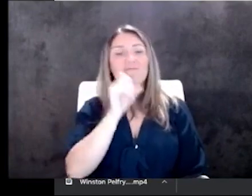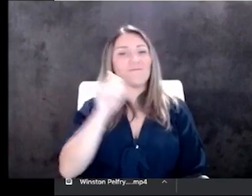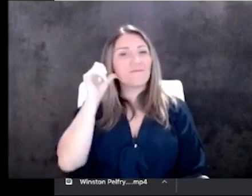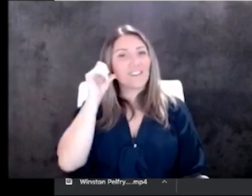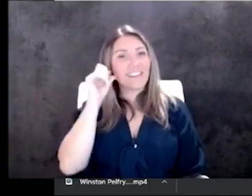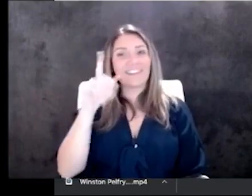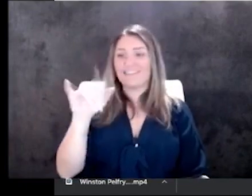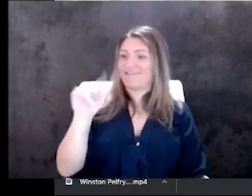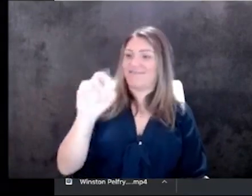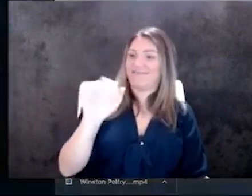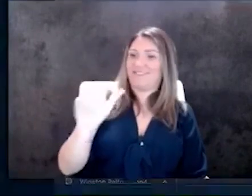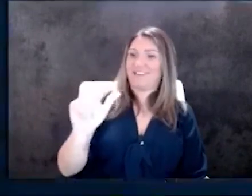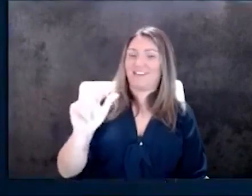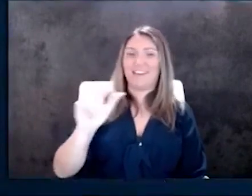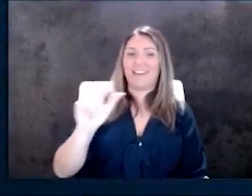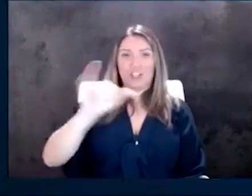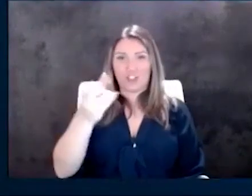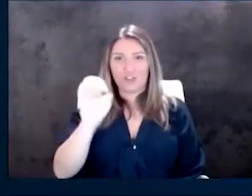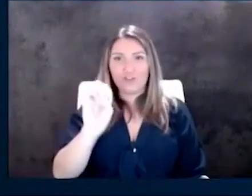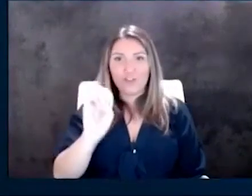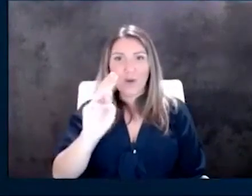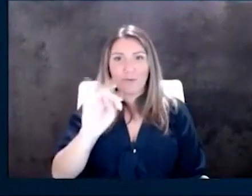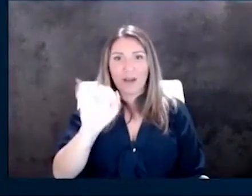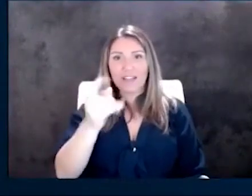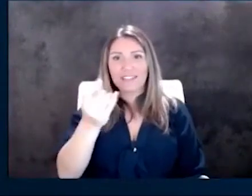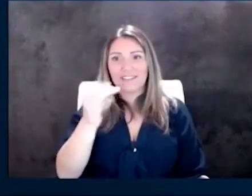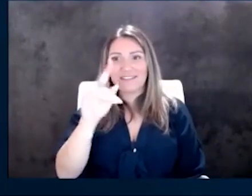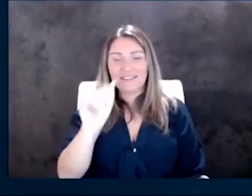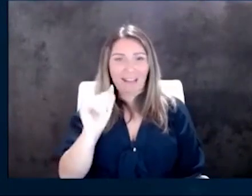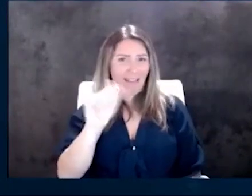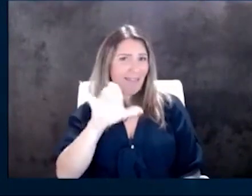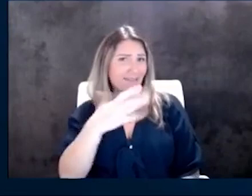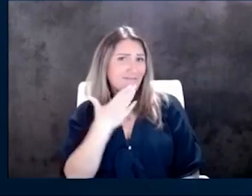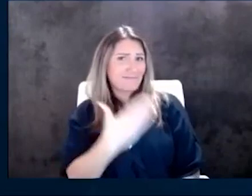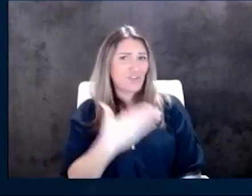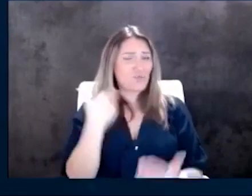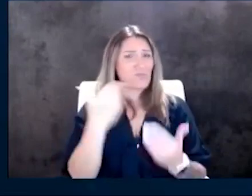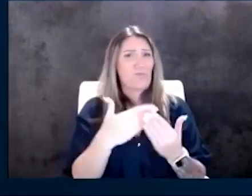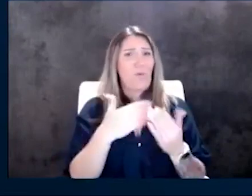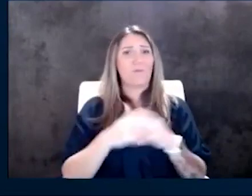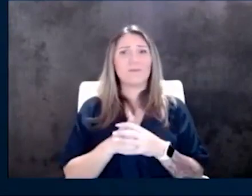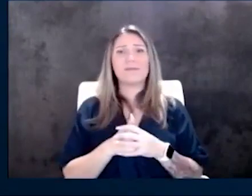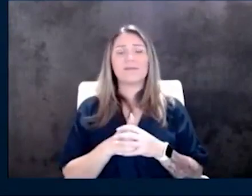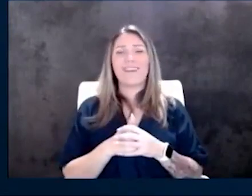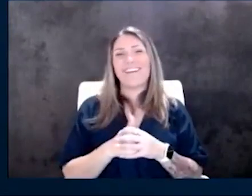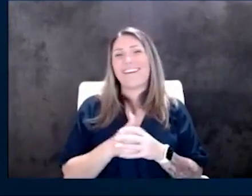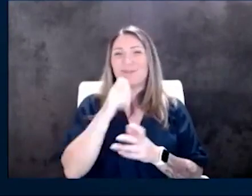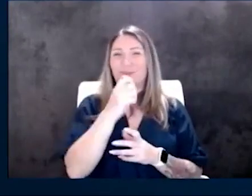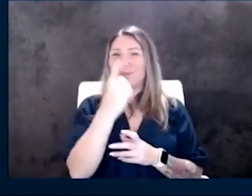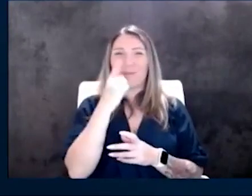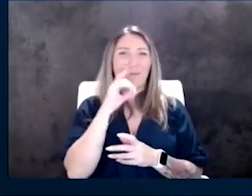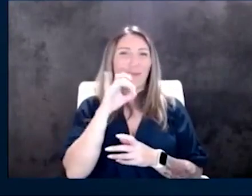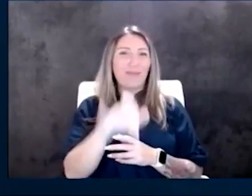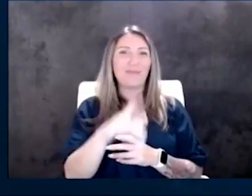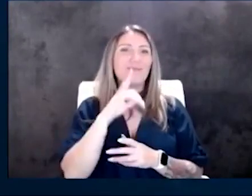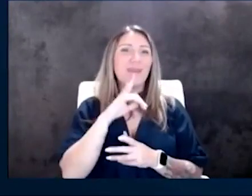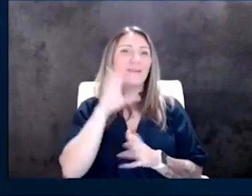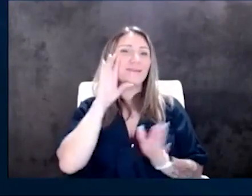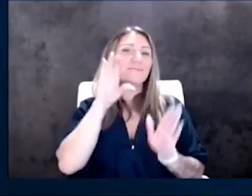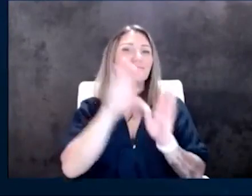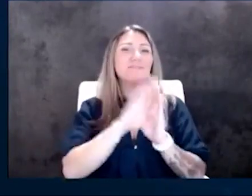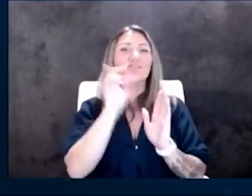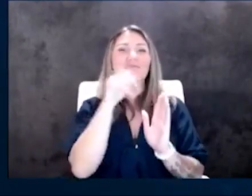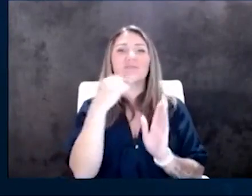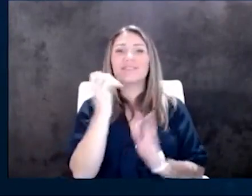did like Joe Montana. Joe Montana's pretty close. That's pretty good. That's not good. bad. But and I did. That's not I bad. don't think that Goldblum picture looks like you, but that was pretty spot